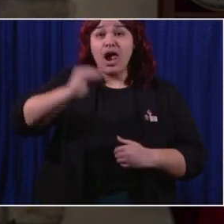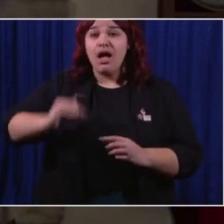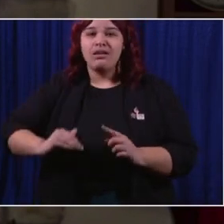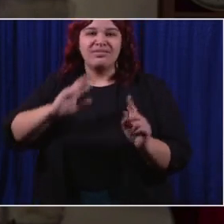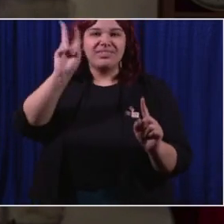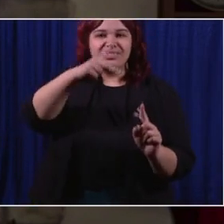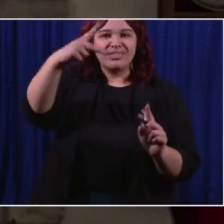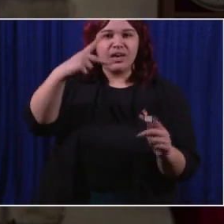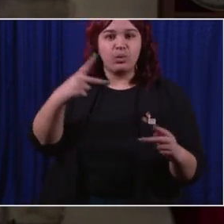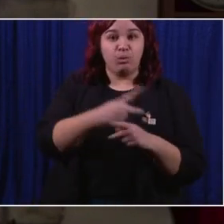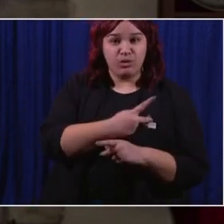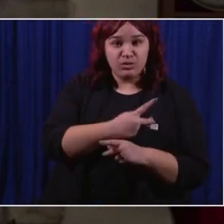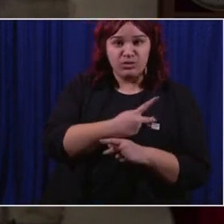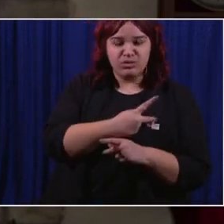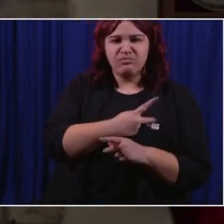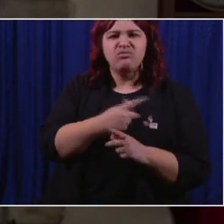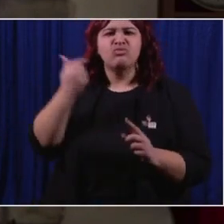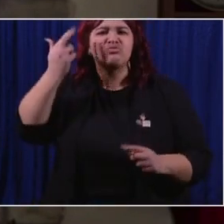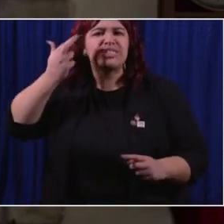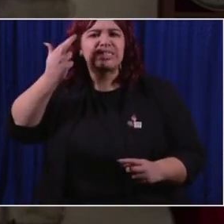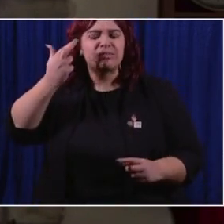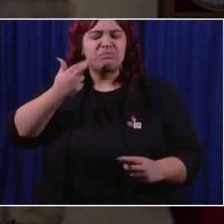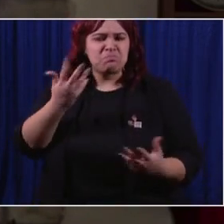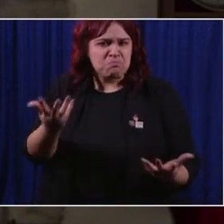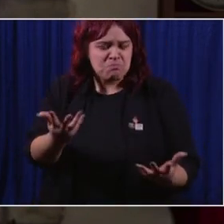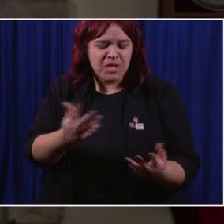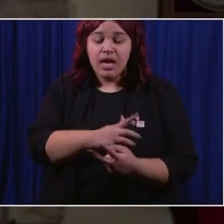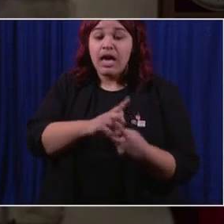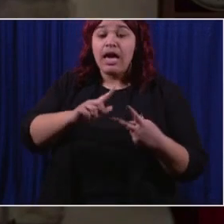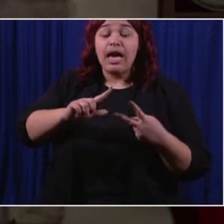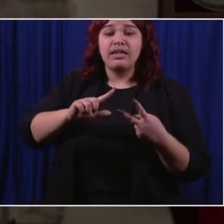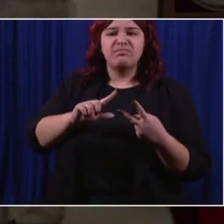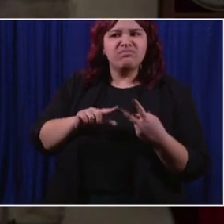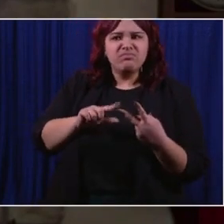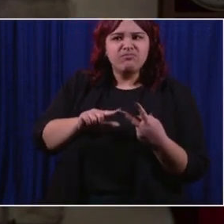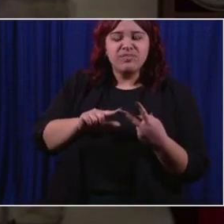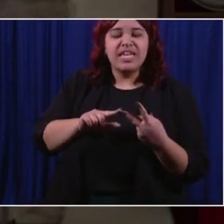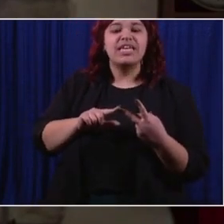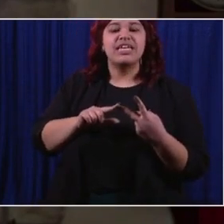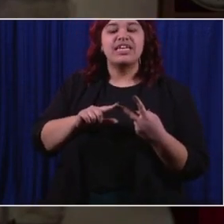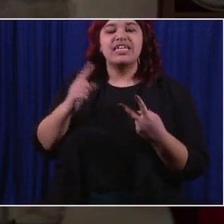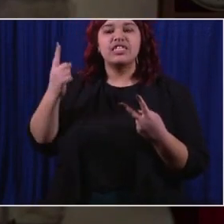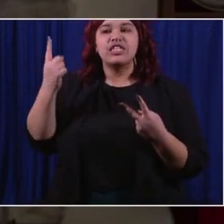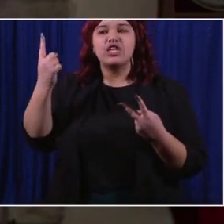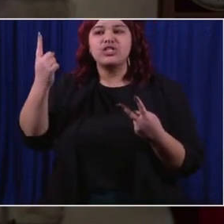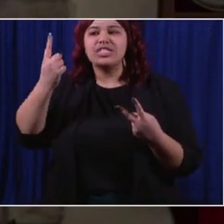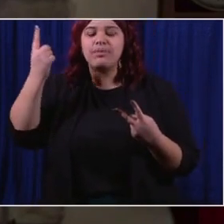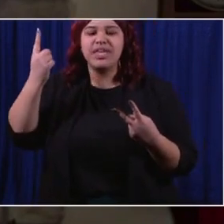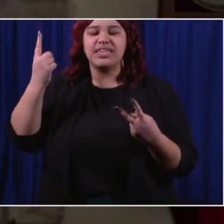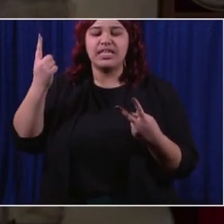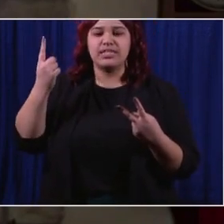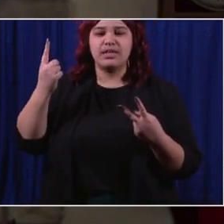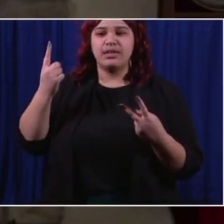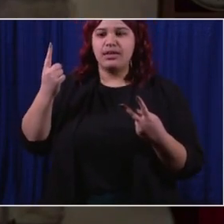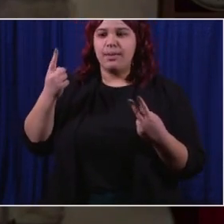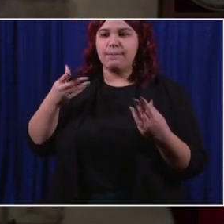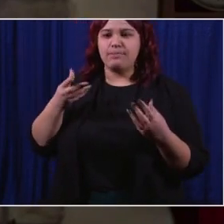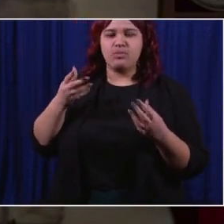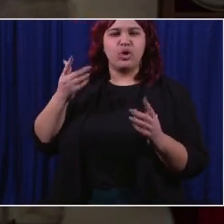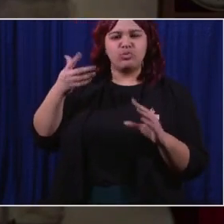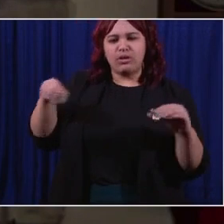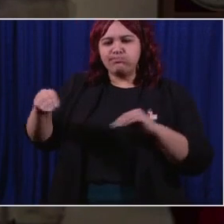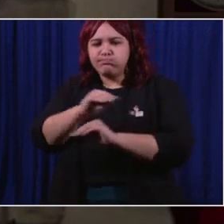question, do you think that we're seeing anything like the UK strain that is more communicable? Have you heard anything about that? Is that part of that? Or what